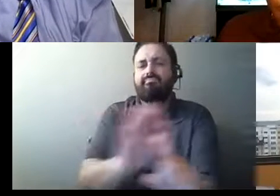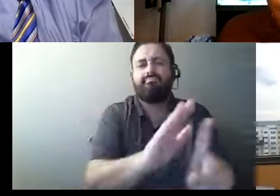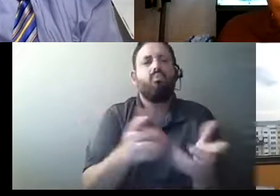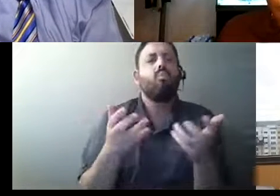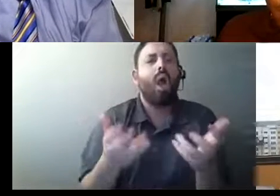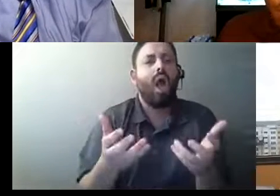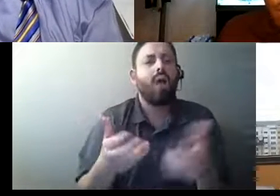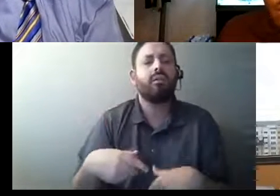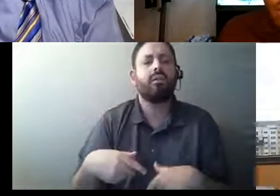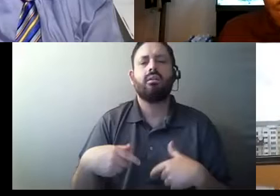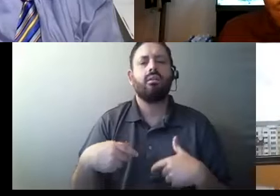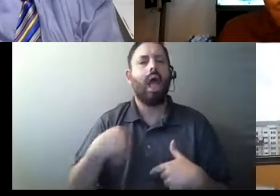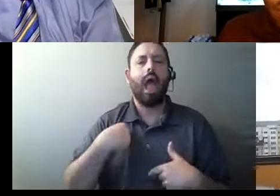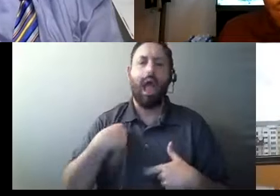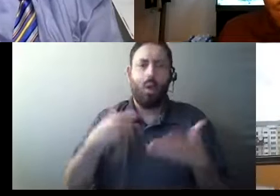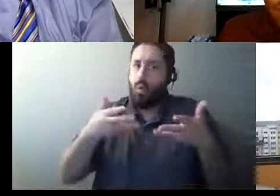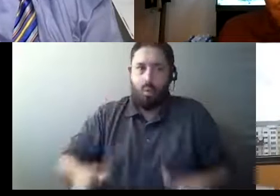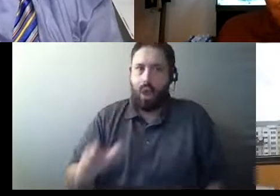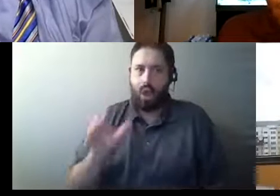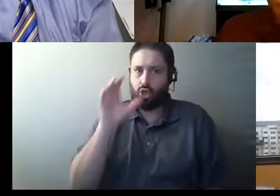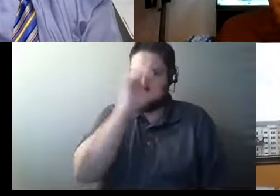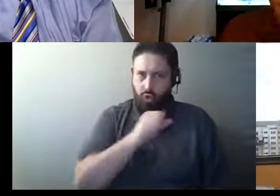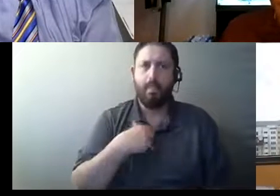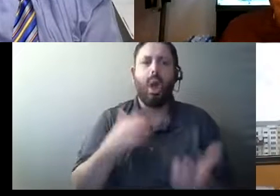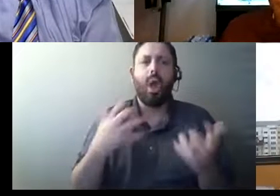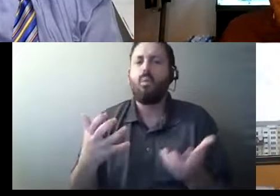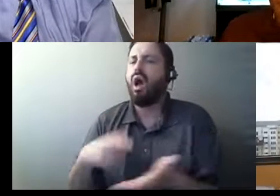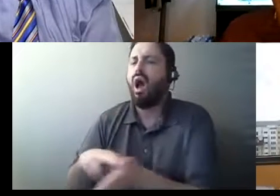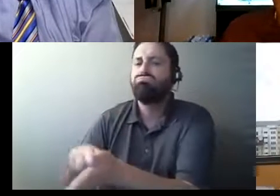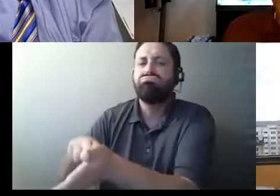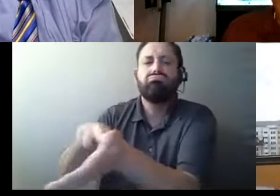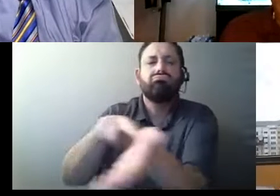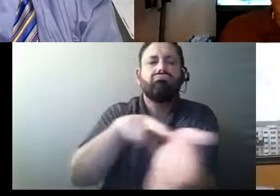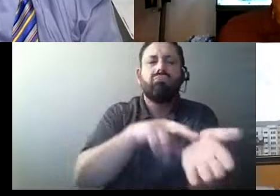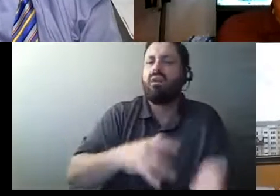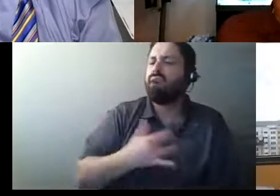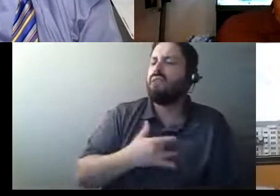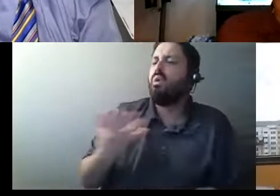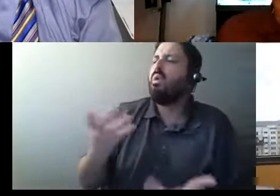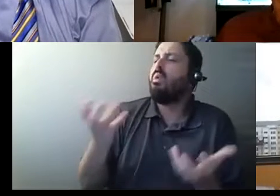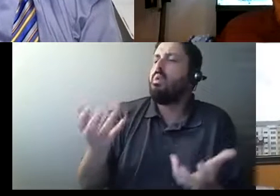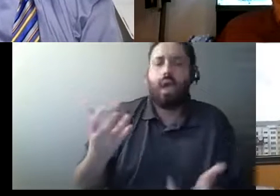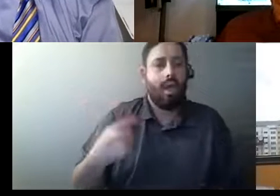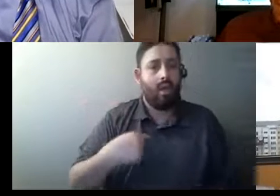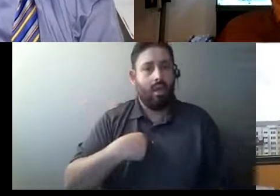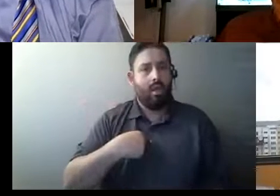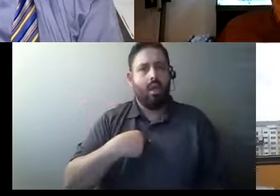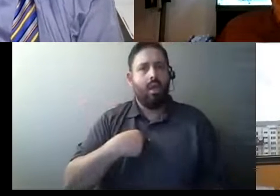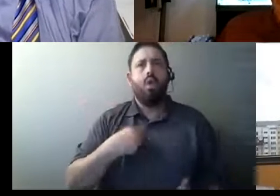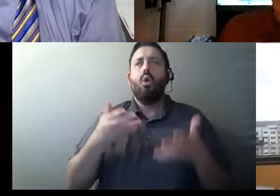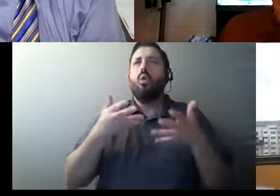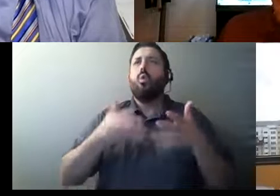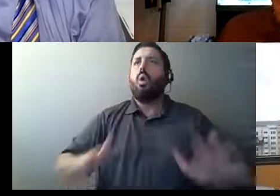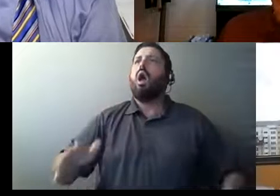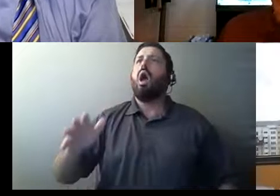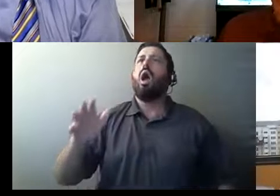that they want. I don't want to assume. So I don't want to say